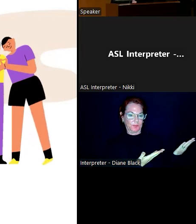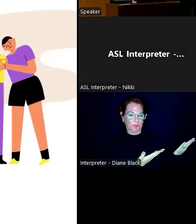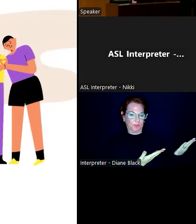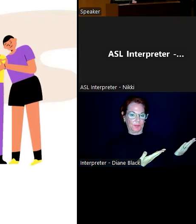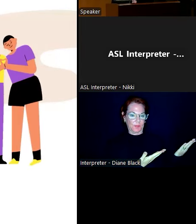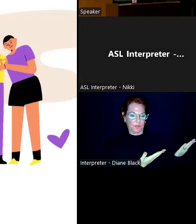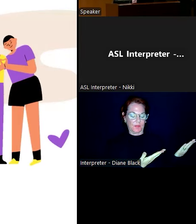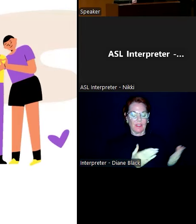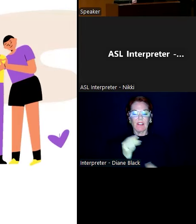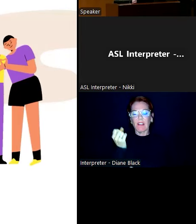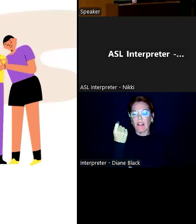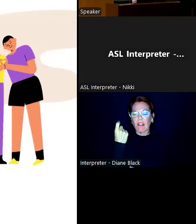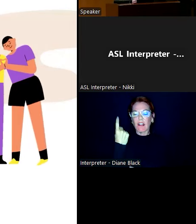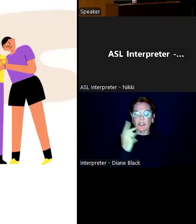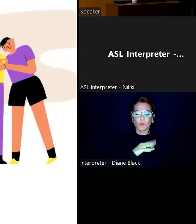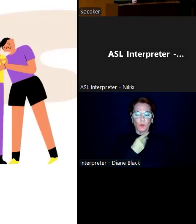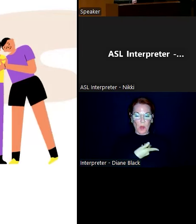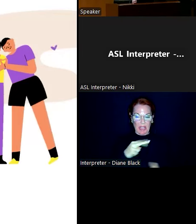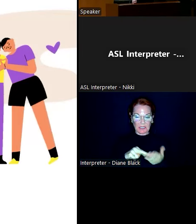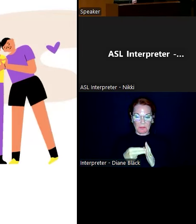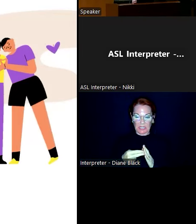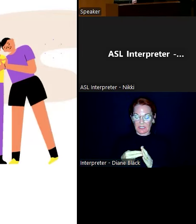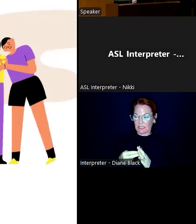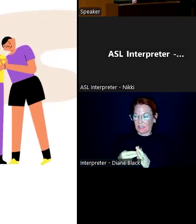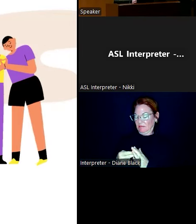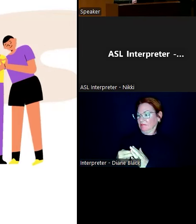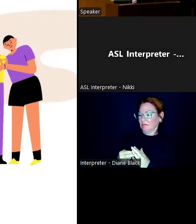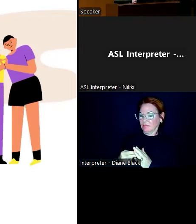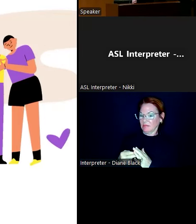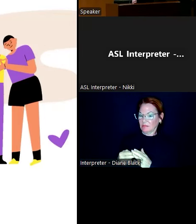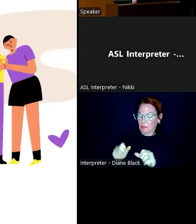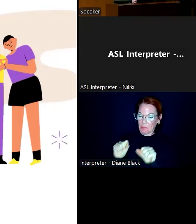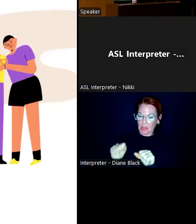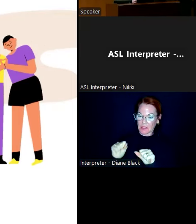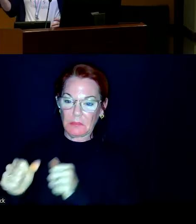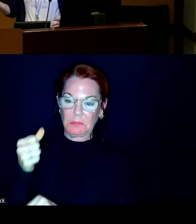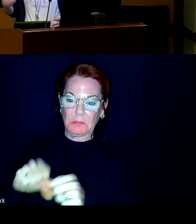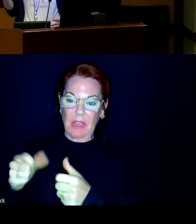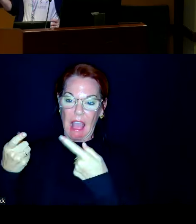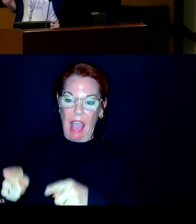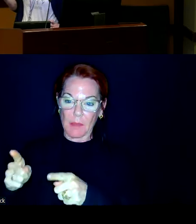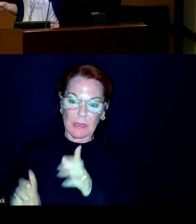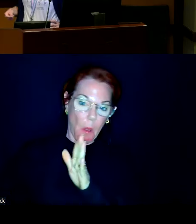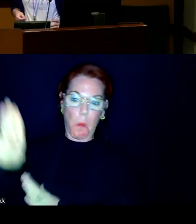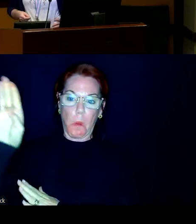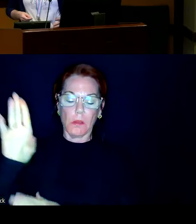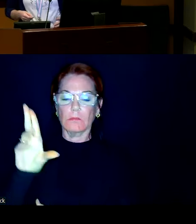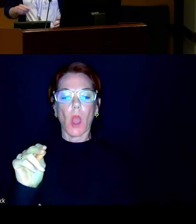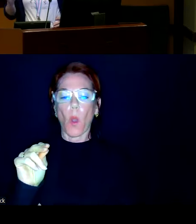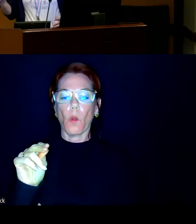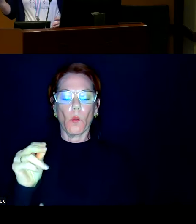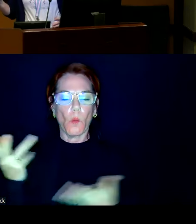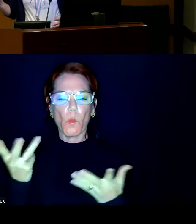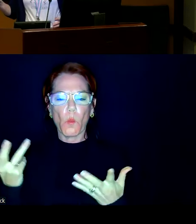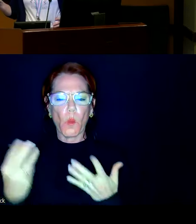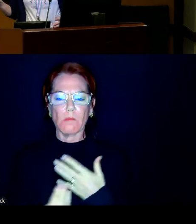increase your rate of attempting suicide. It's all of the discrimination and the bias and the things that impact you day after day